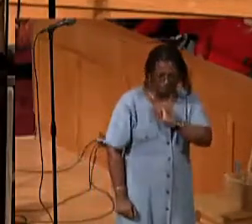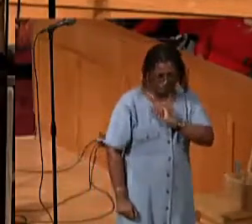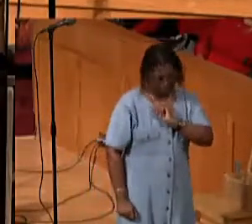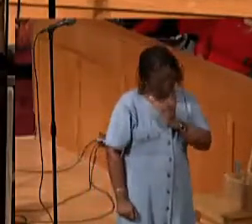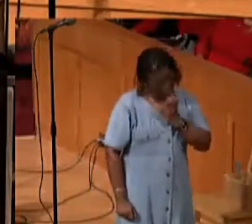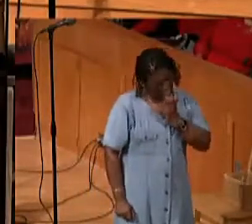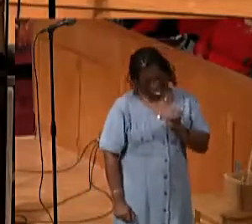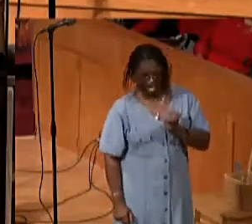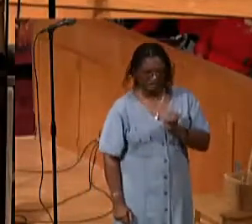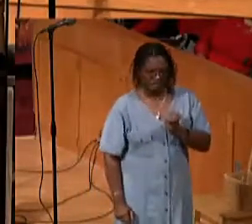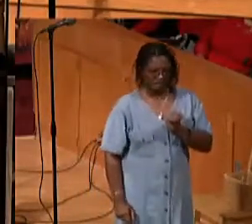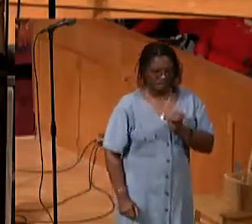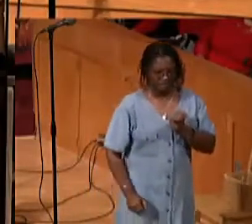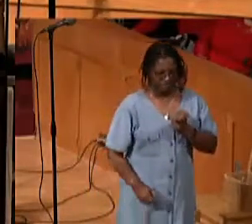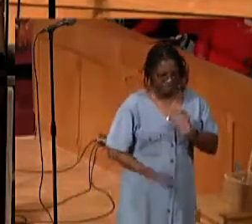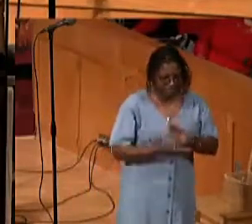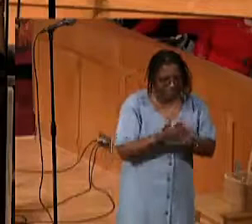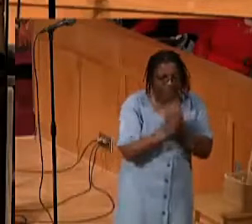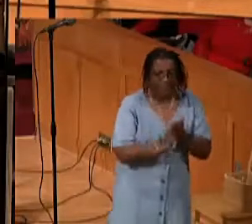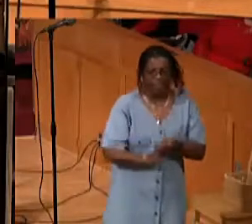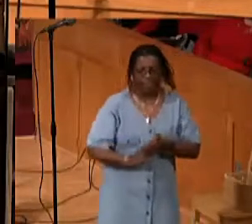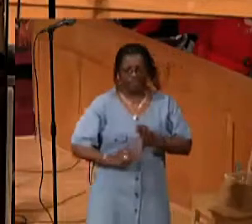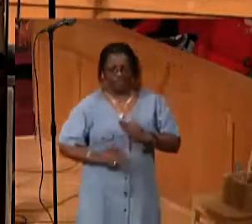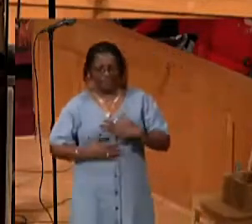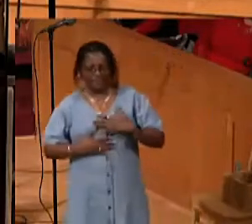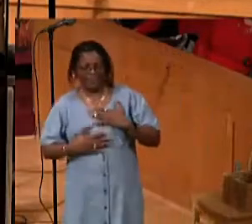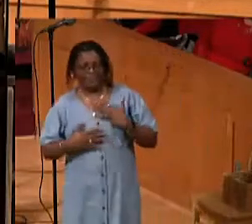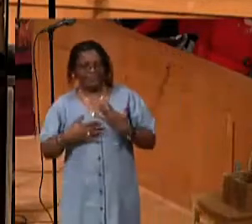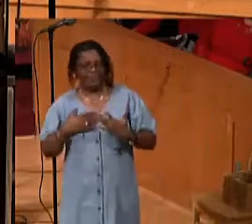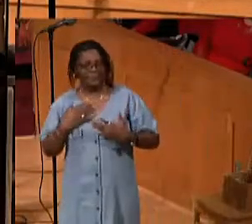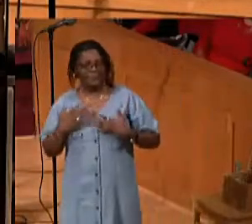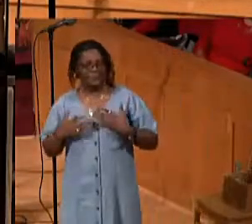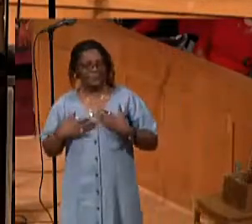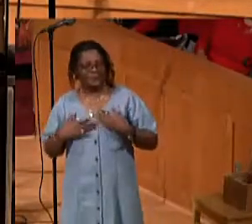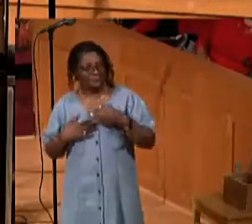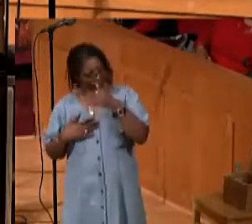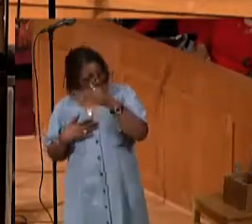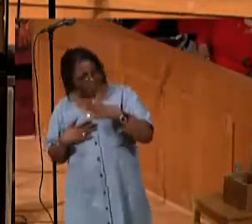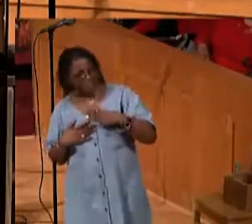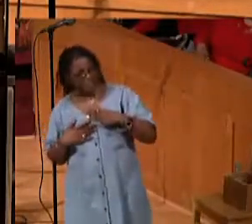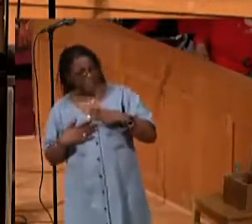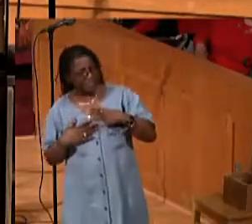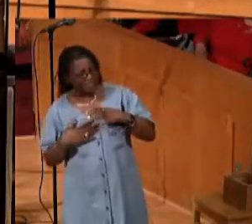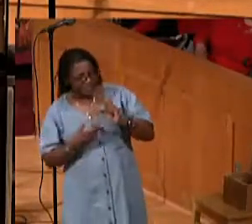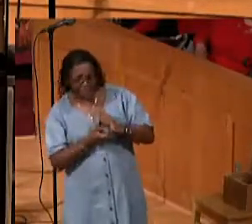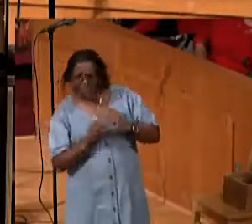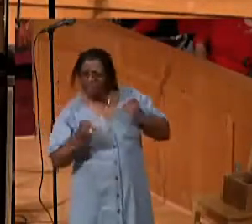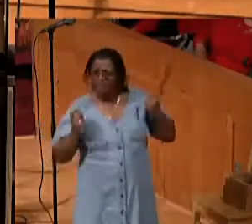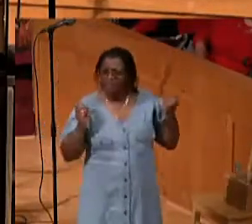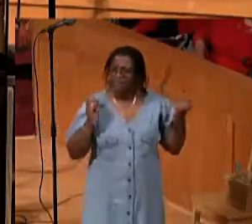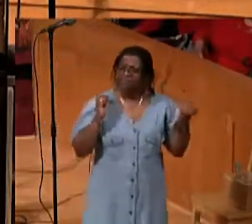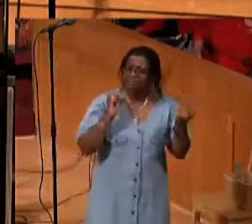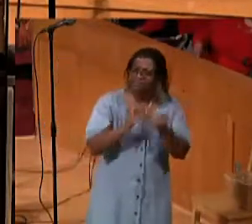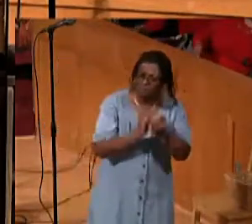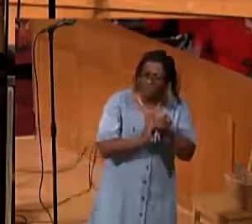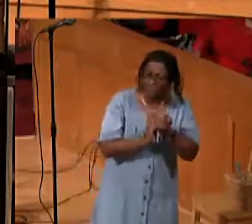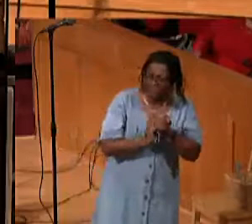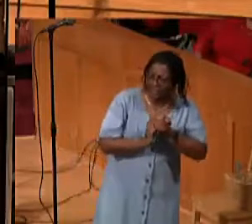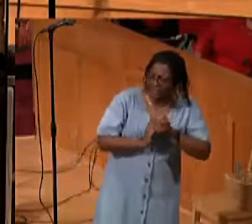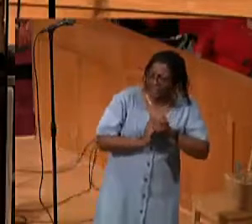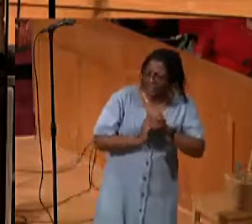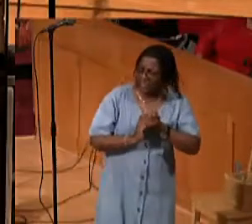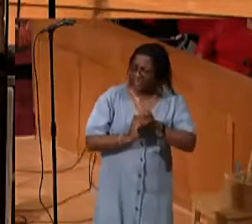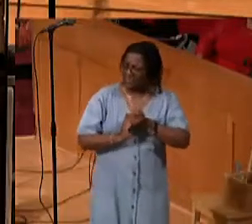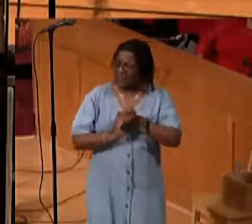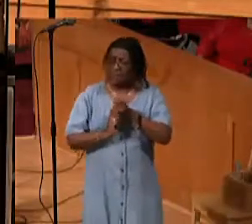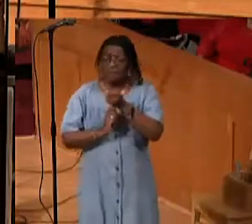a generous and loving man. Amen. It's about transformation. She was singing a song of joy because Jesus